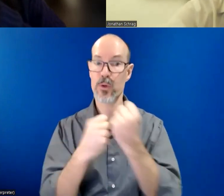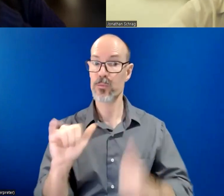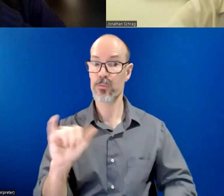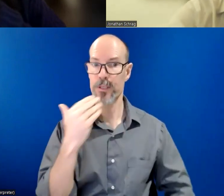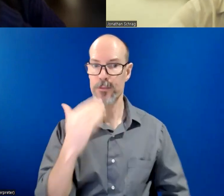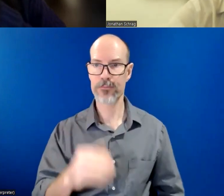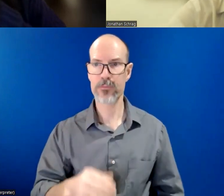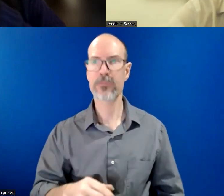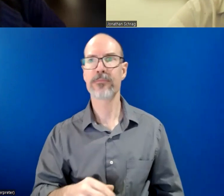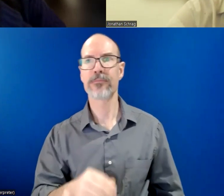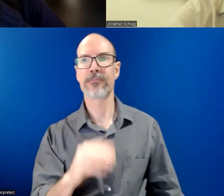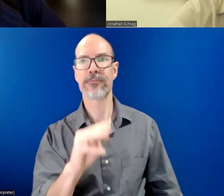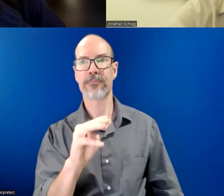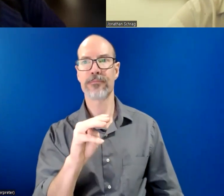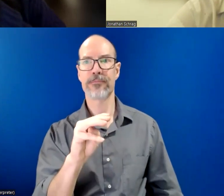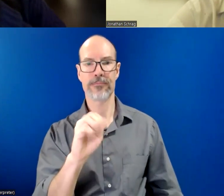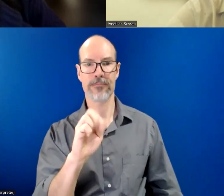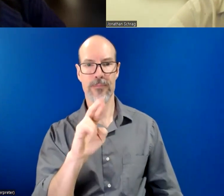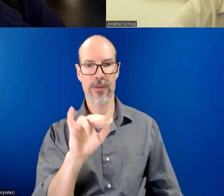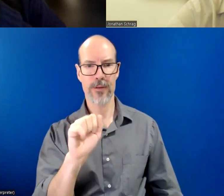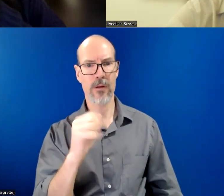and Diana.